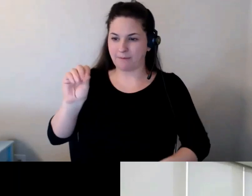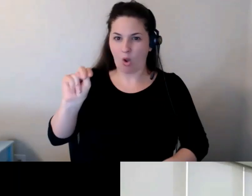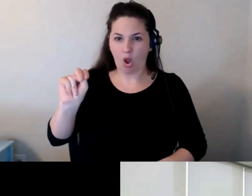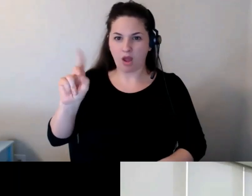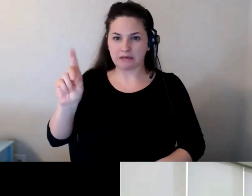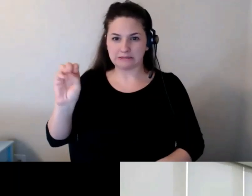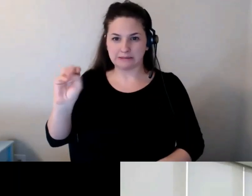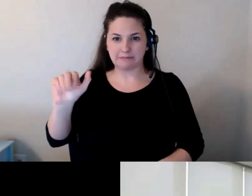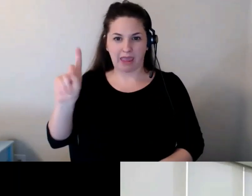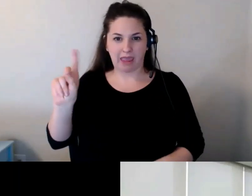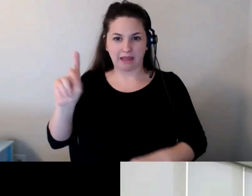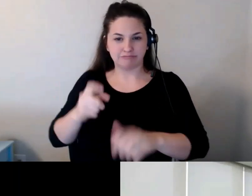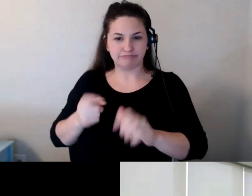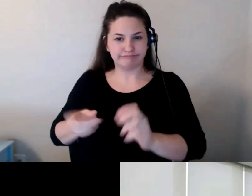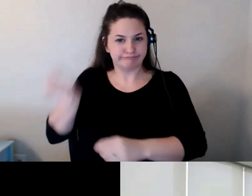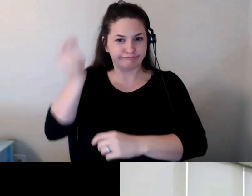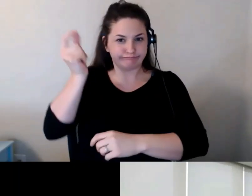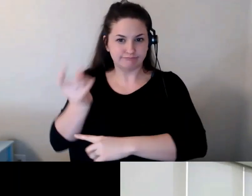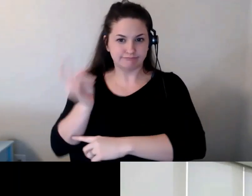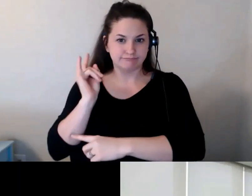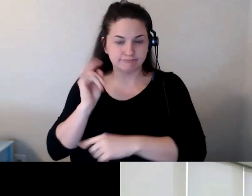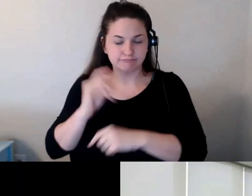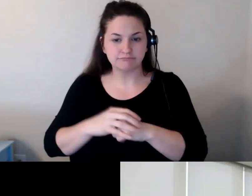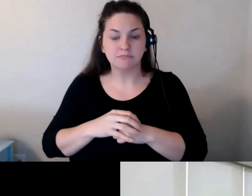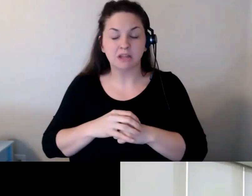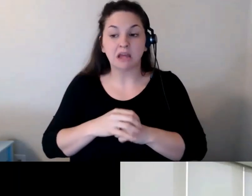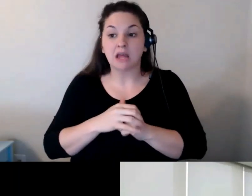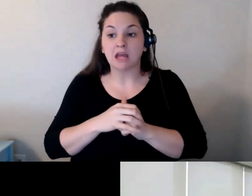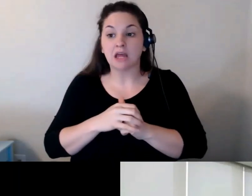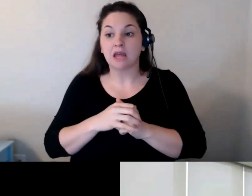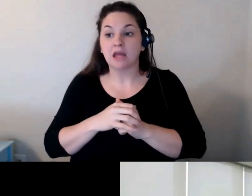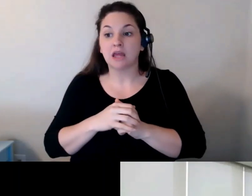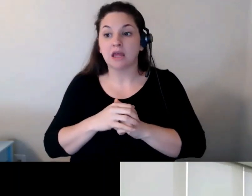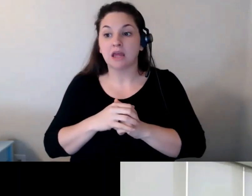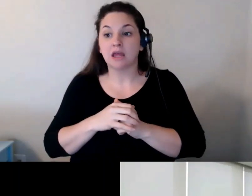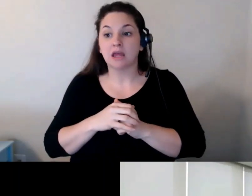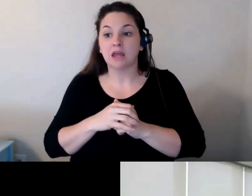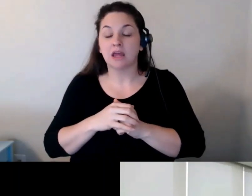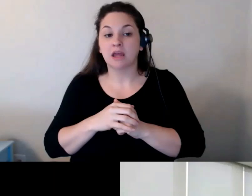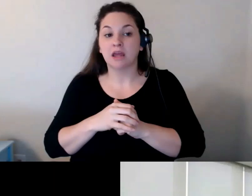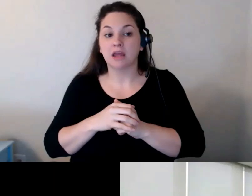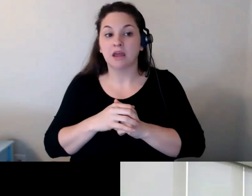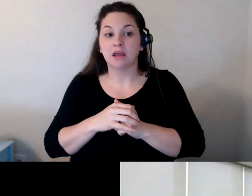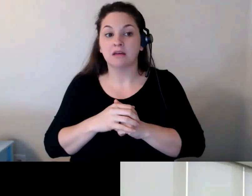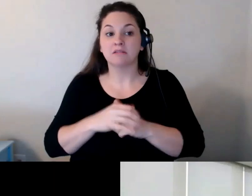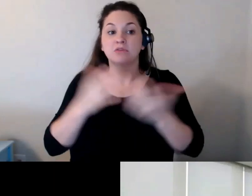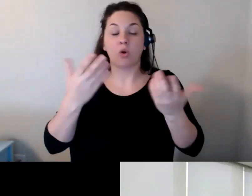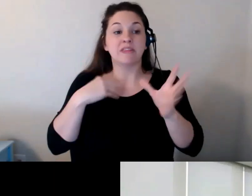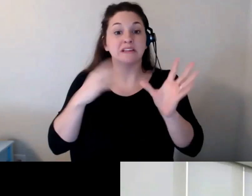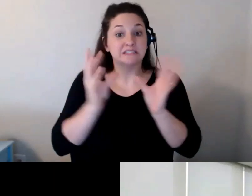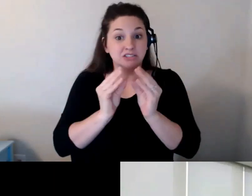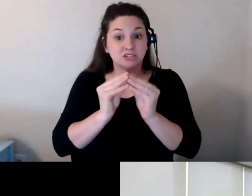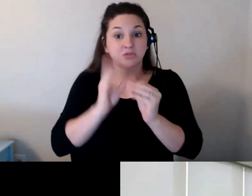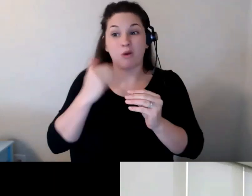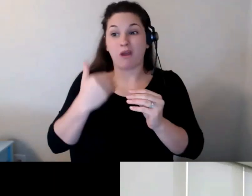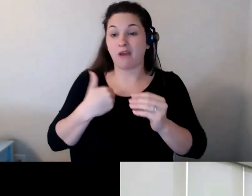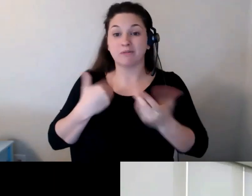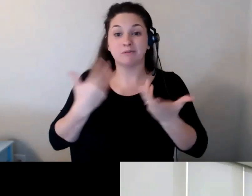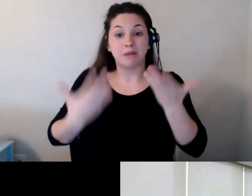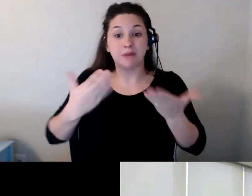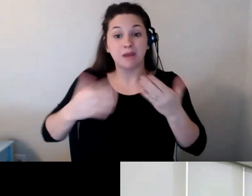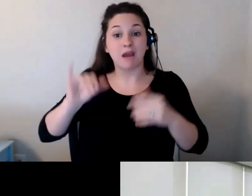the papers, whether given in a symposia, a poster session, a roundtable,